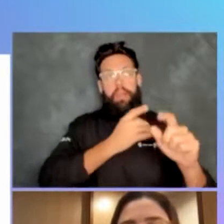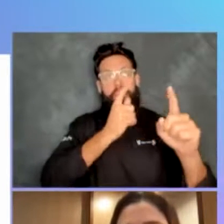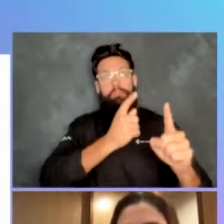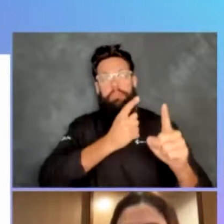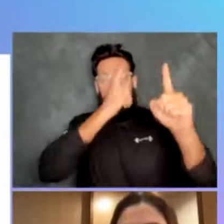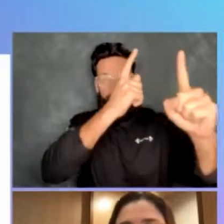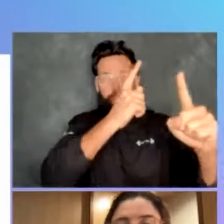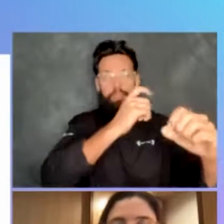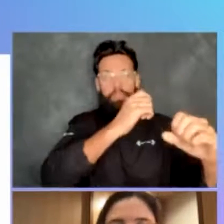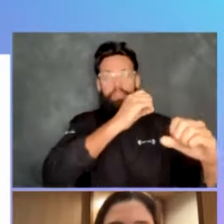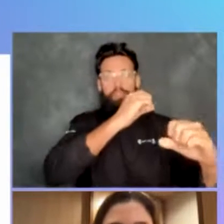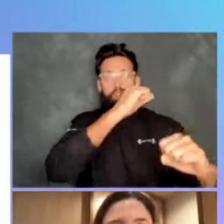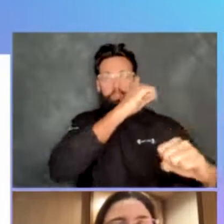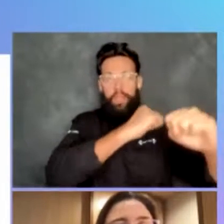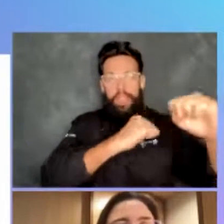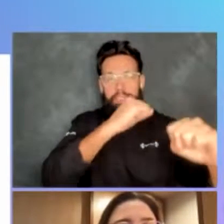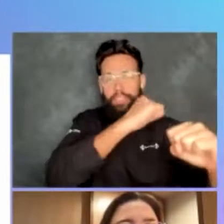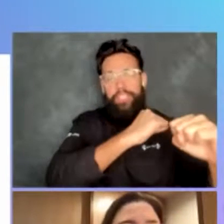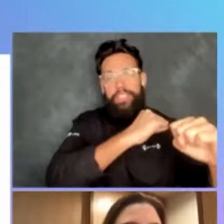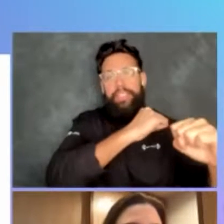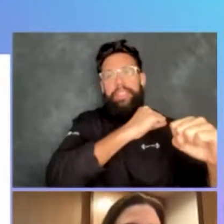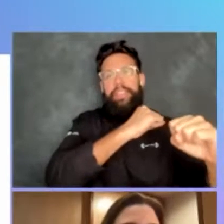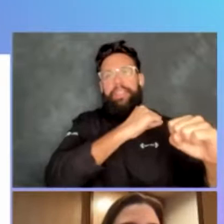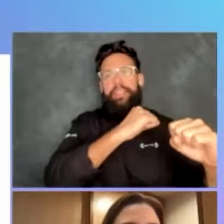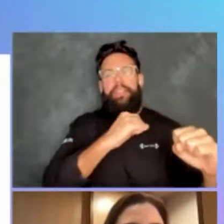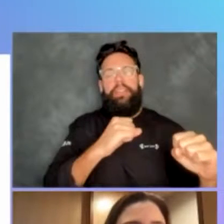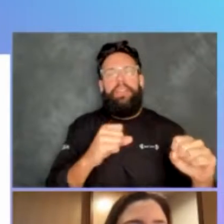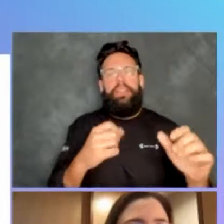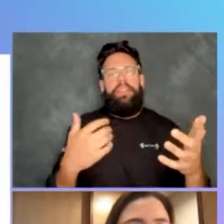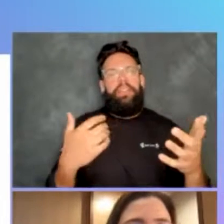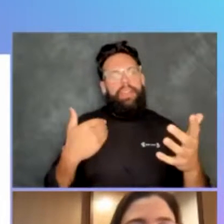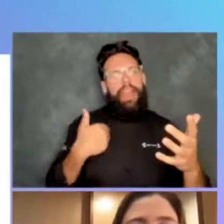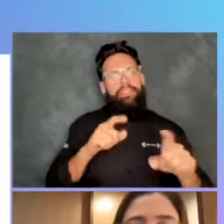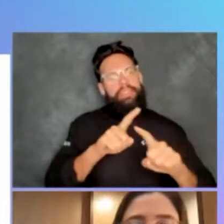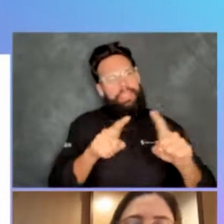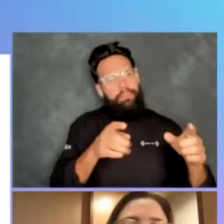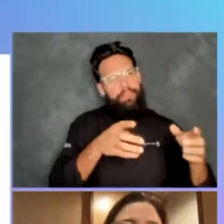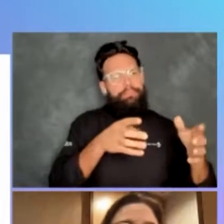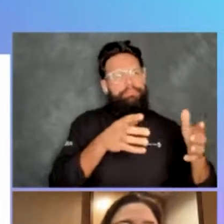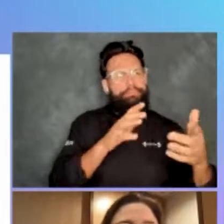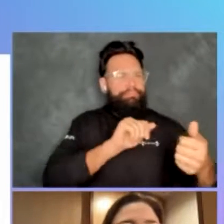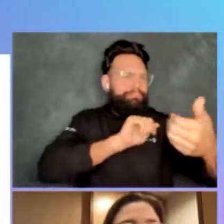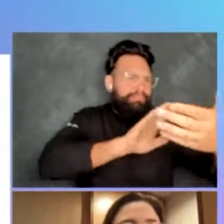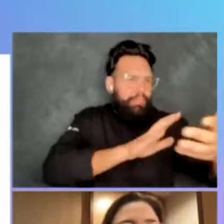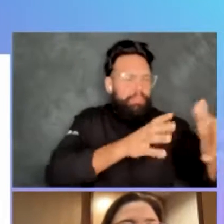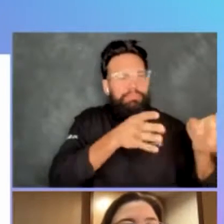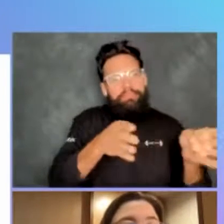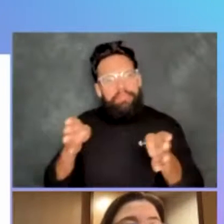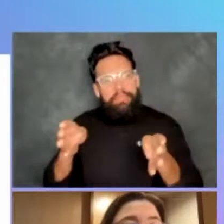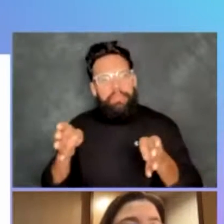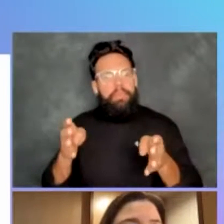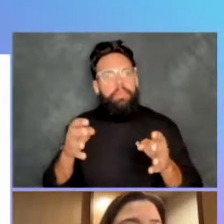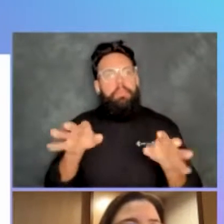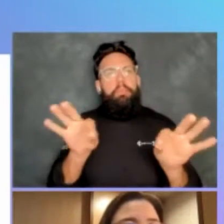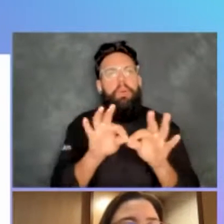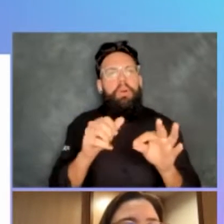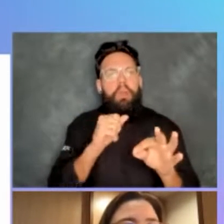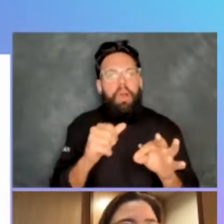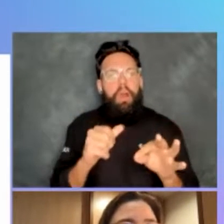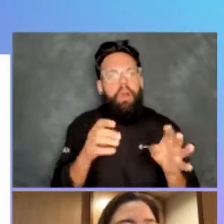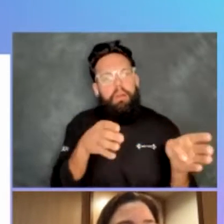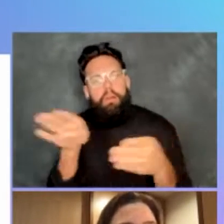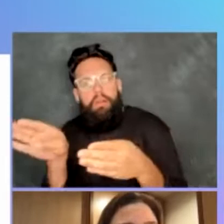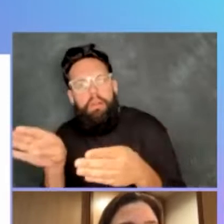much of one thing over the other. So I've had a go at another diagram here. So this one has a smaller triangle, which